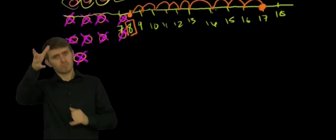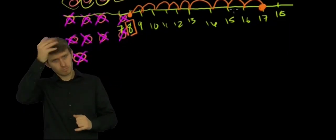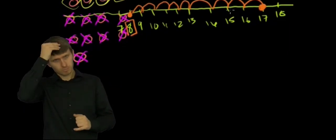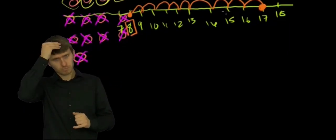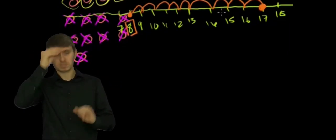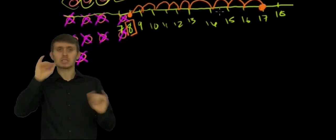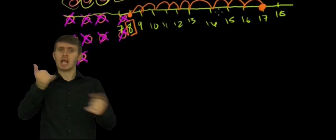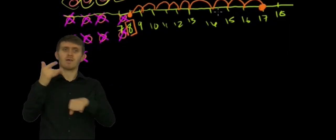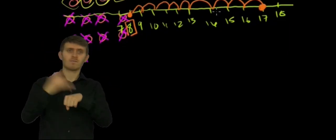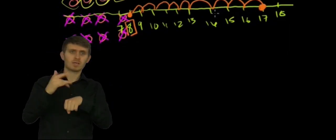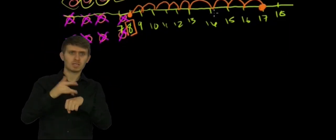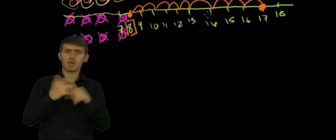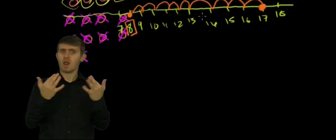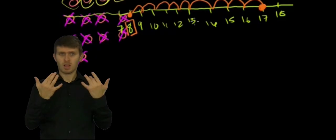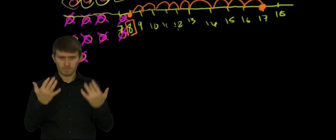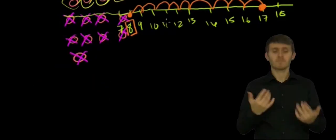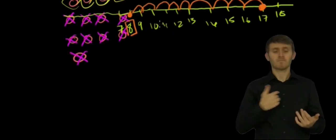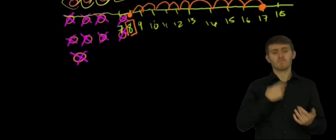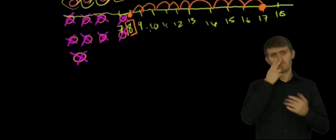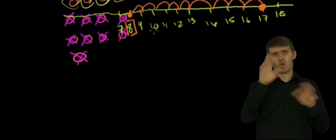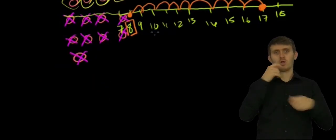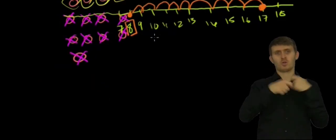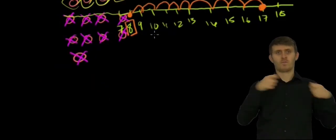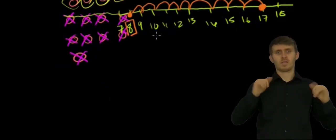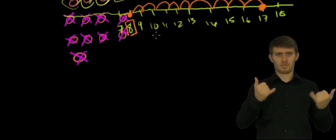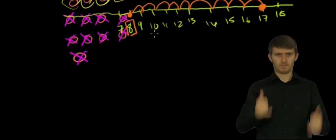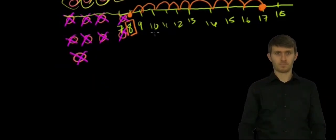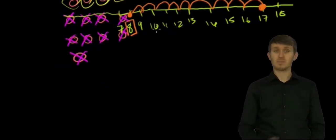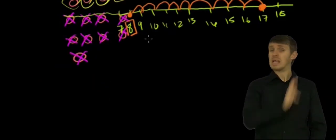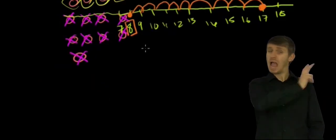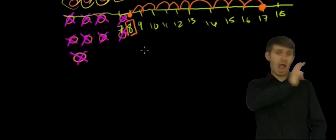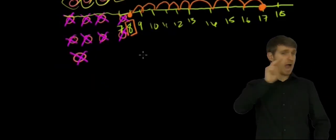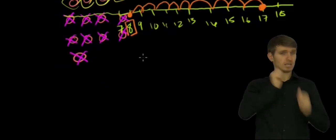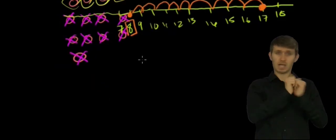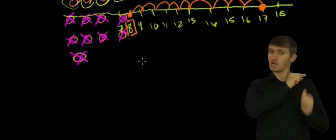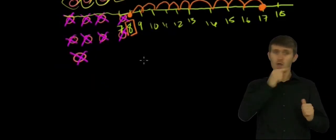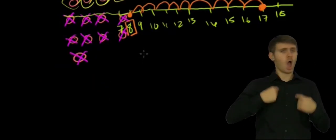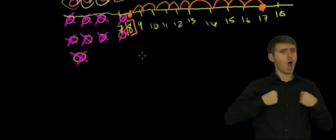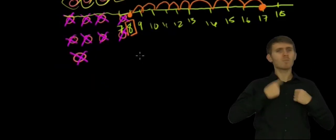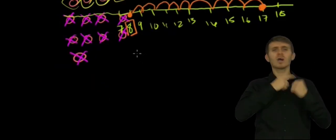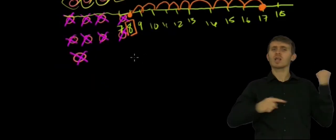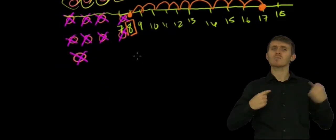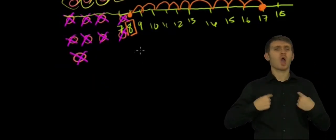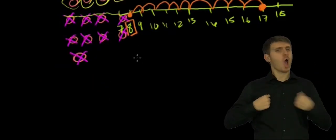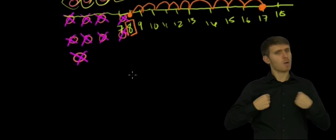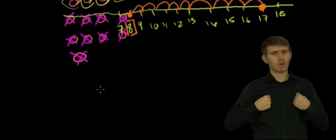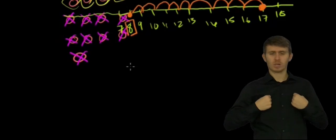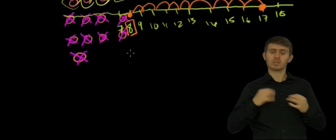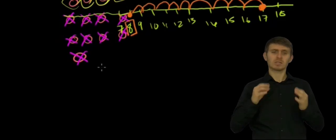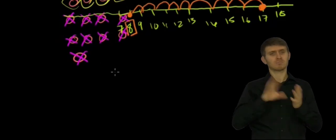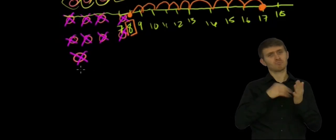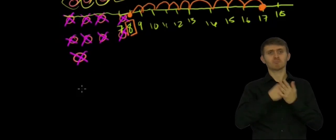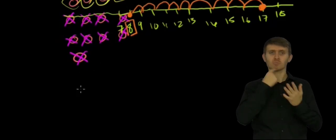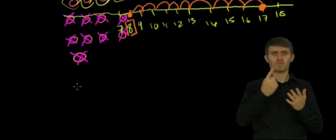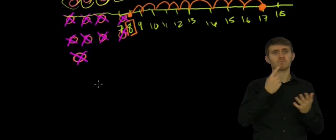able to do a number line if we forget, I'll show you how to do any subtraction problem for super large